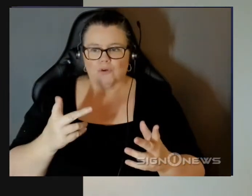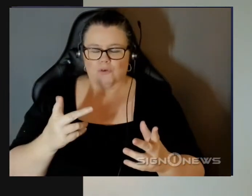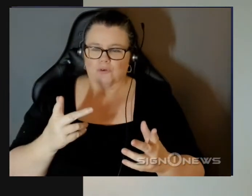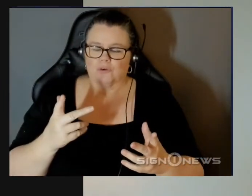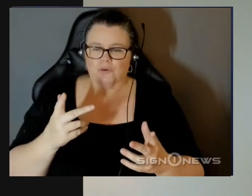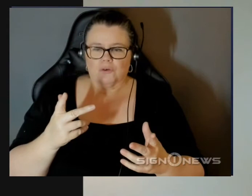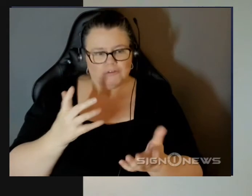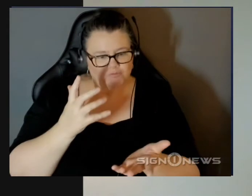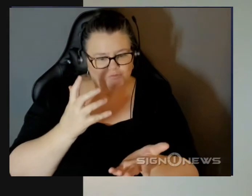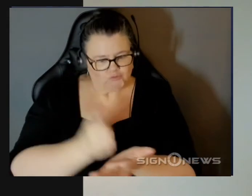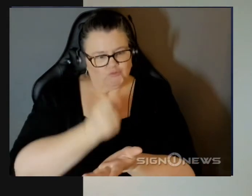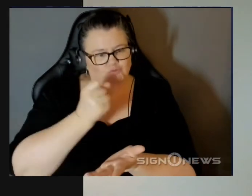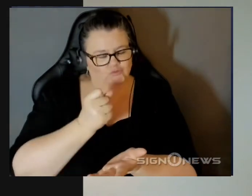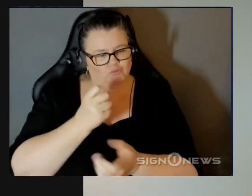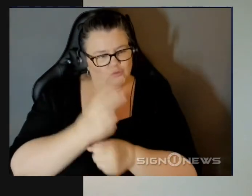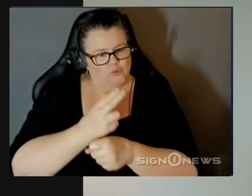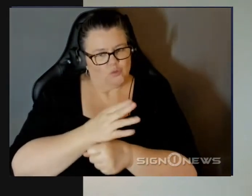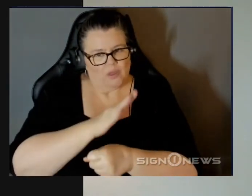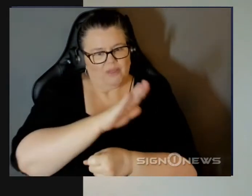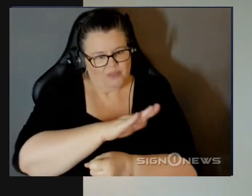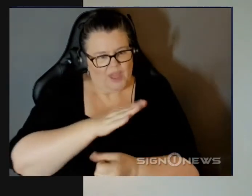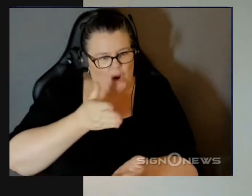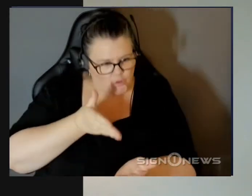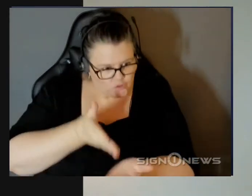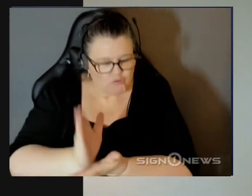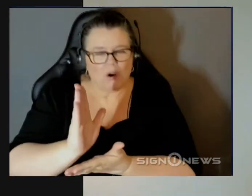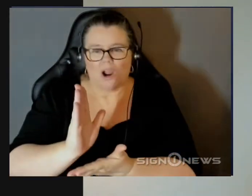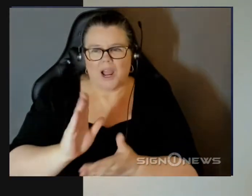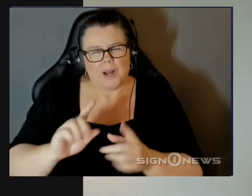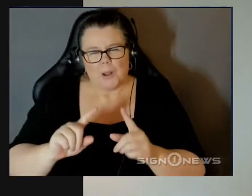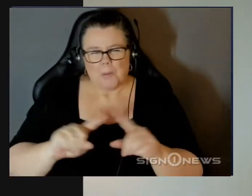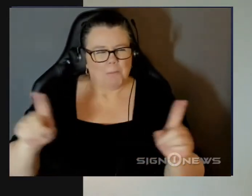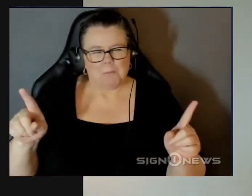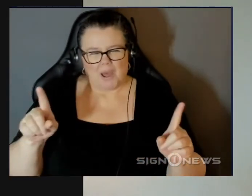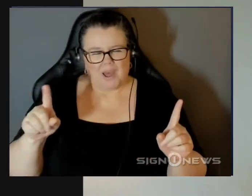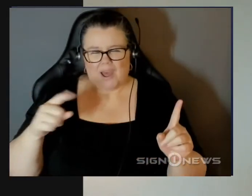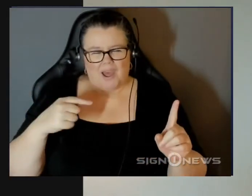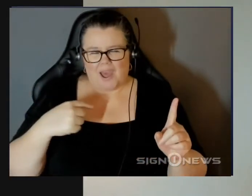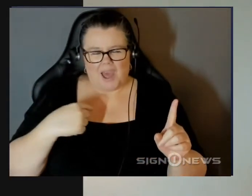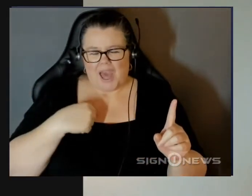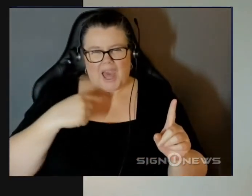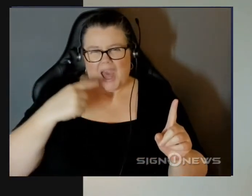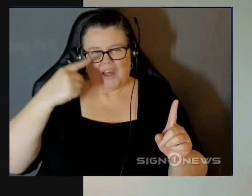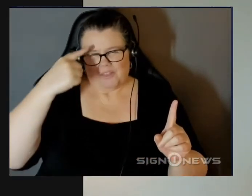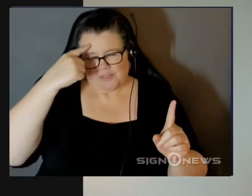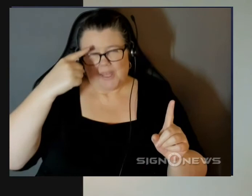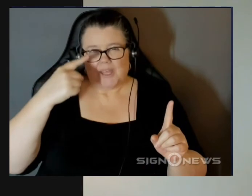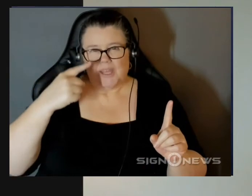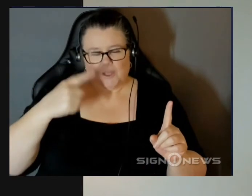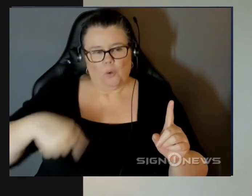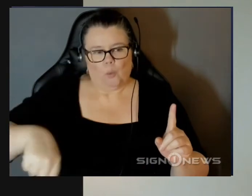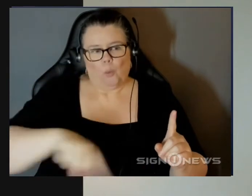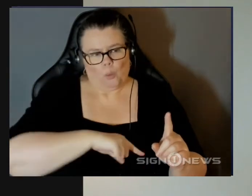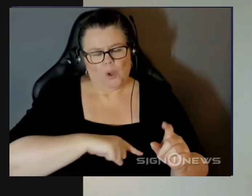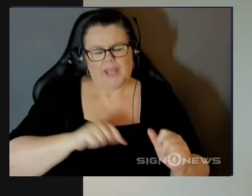do that all day, every day, by just kind of showing up and saying, no, I'm not accepting that answer.